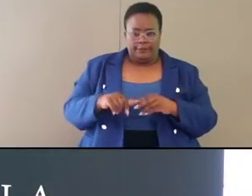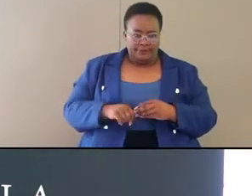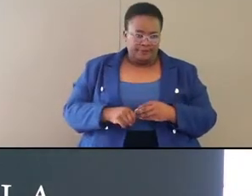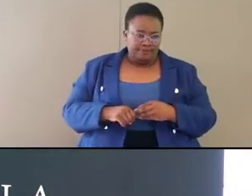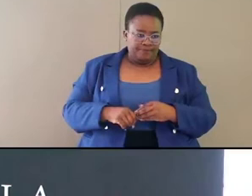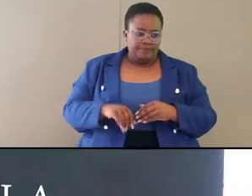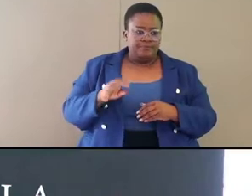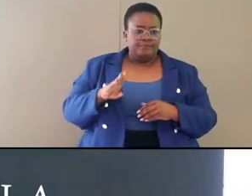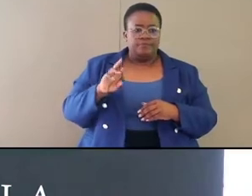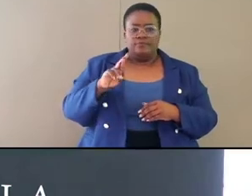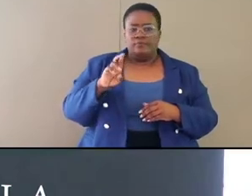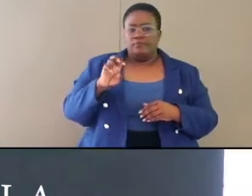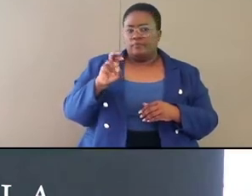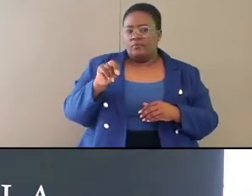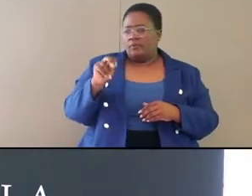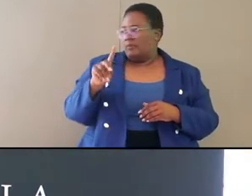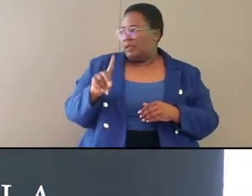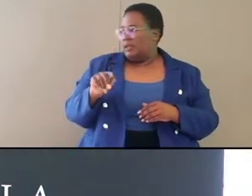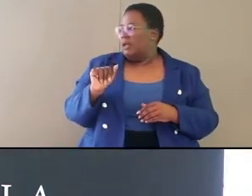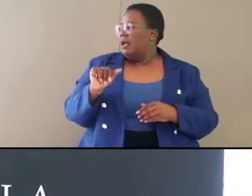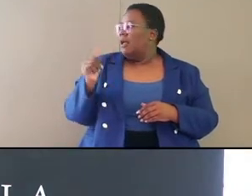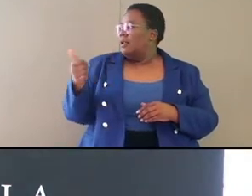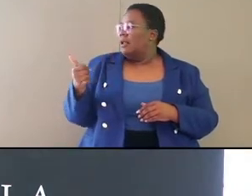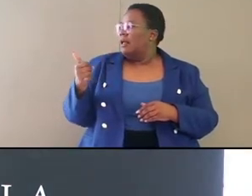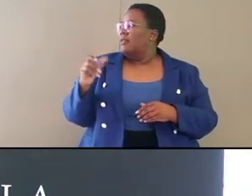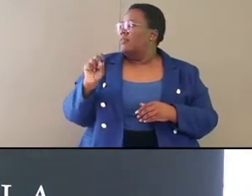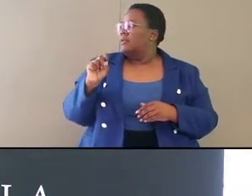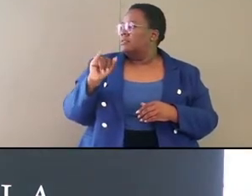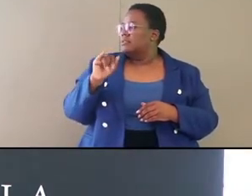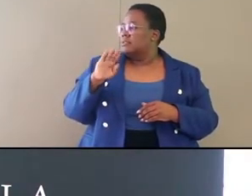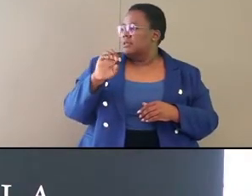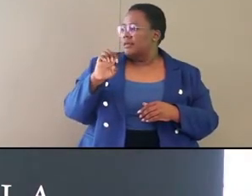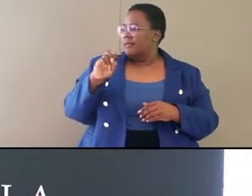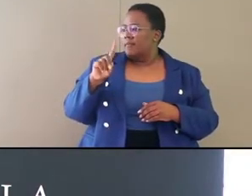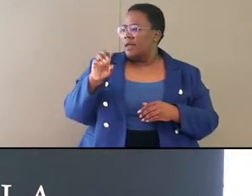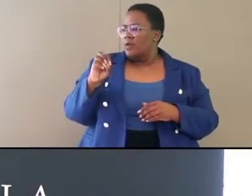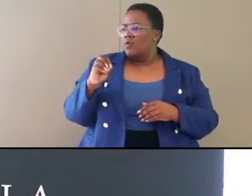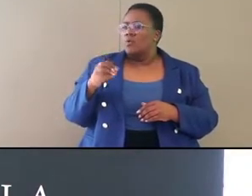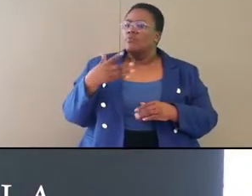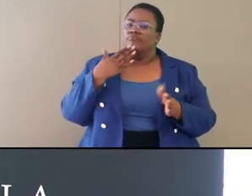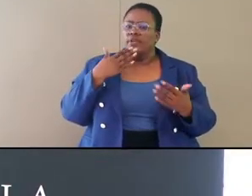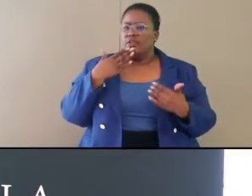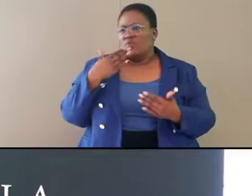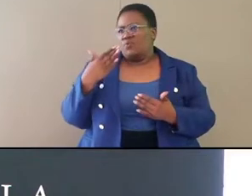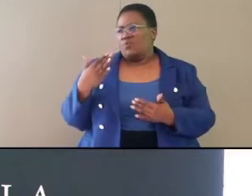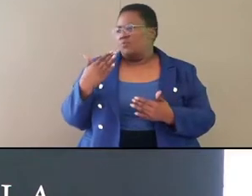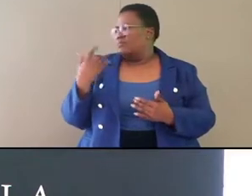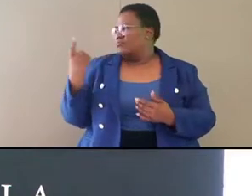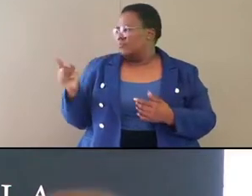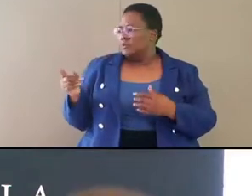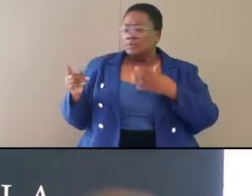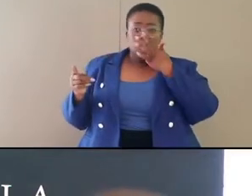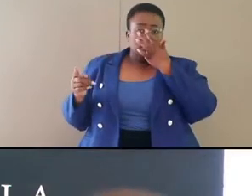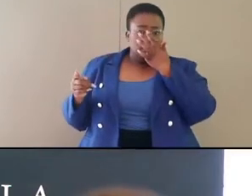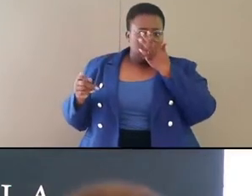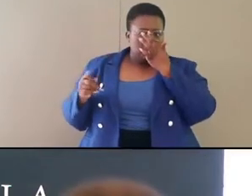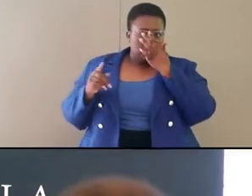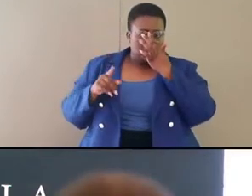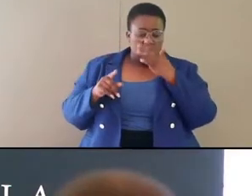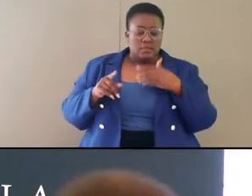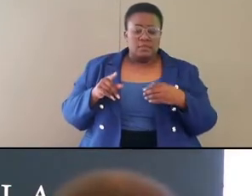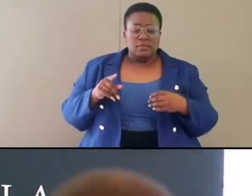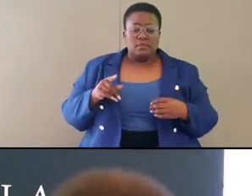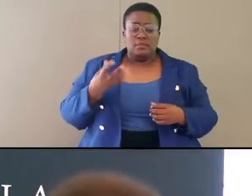in particular and the other Cibergo. Thank you very much for this. And by the way, guys, that's a young, bright